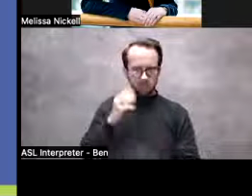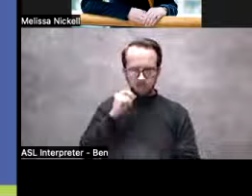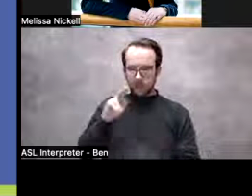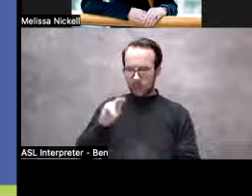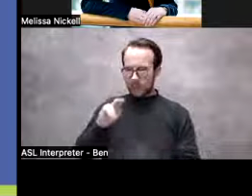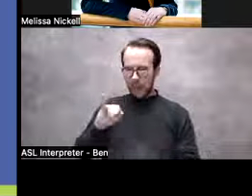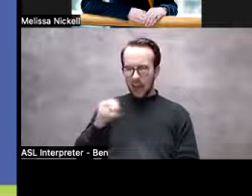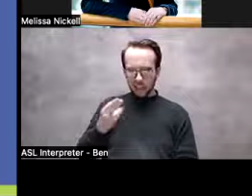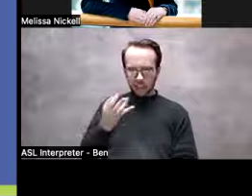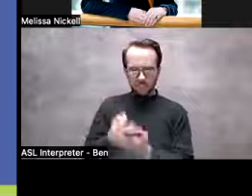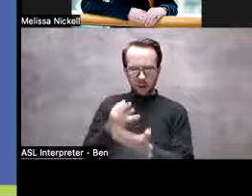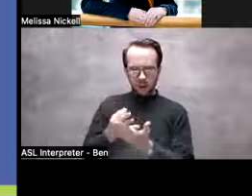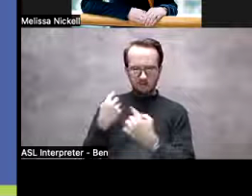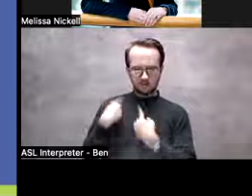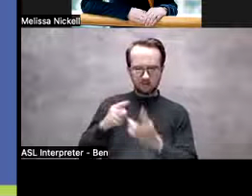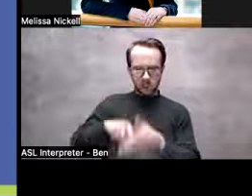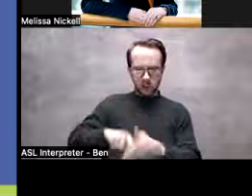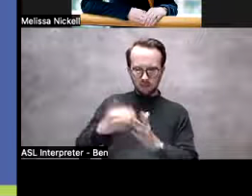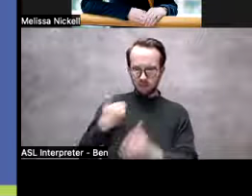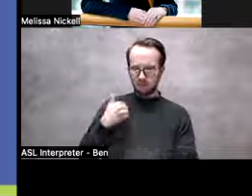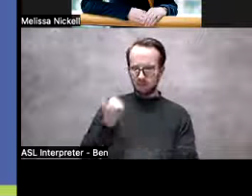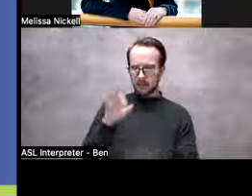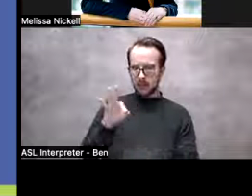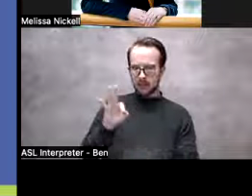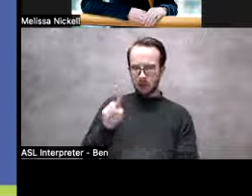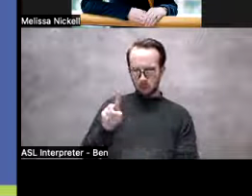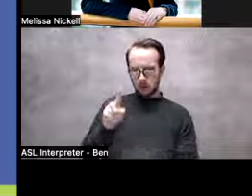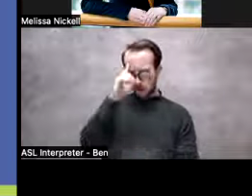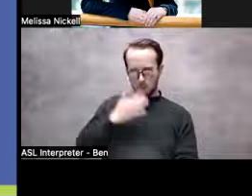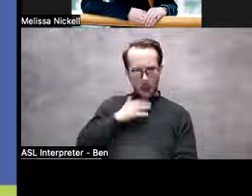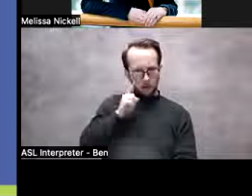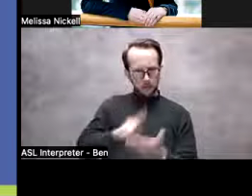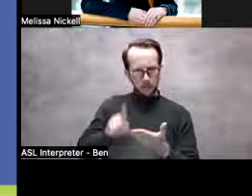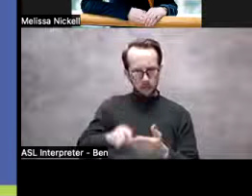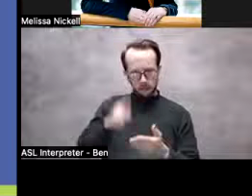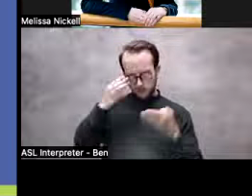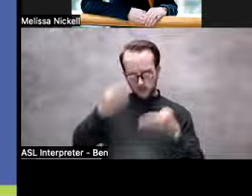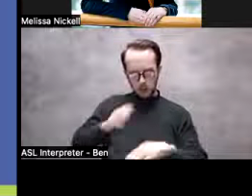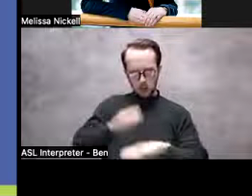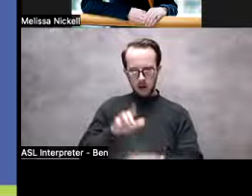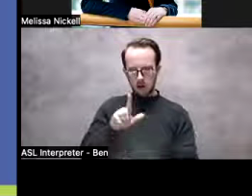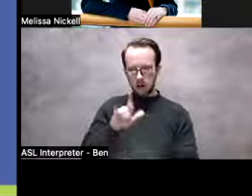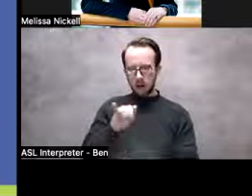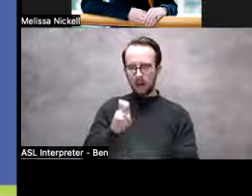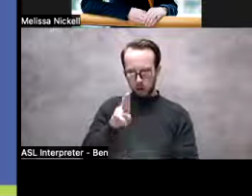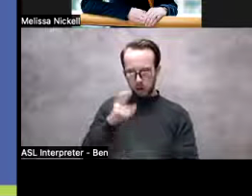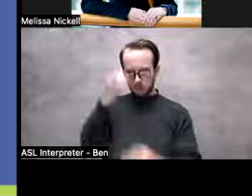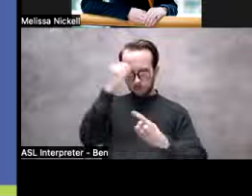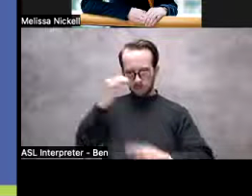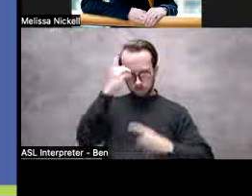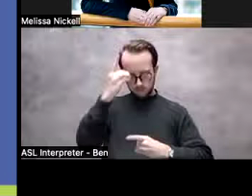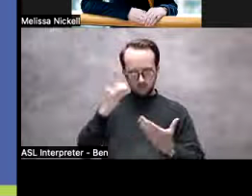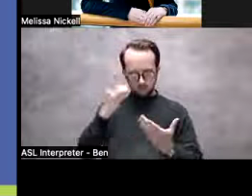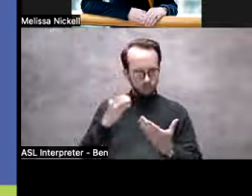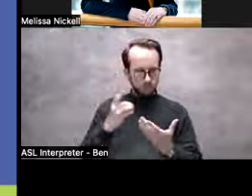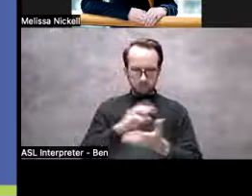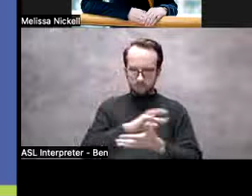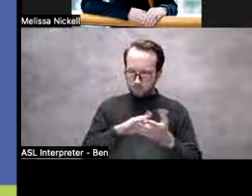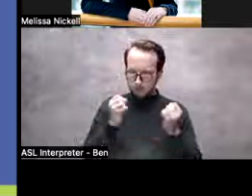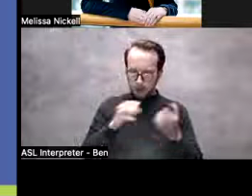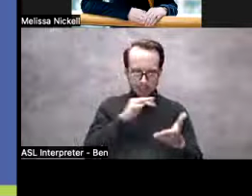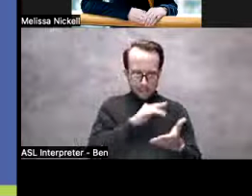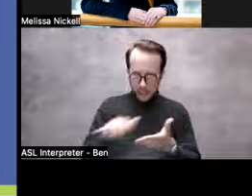since 1991, actually, for my research on liver disease. And I've served on a number of study sections, and